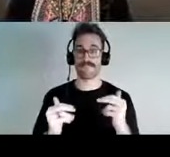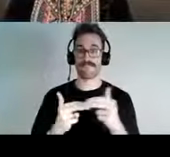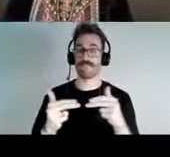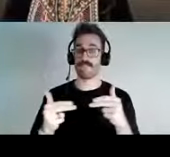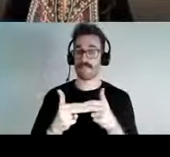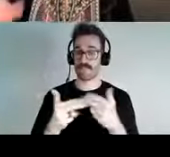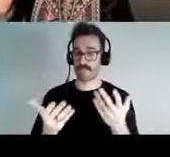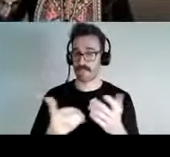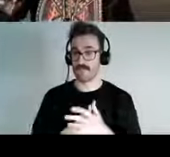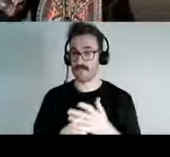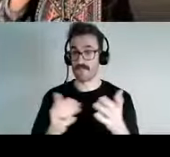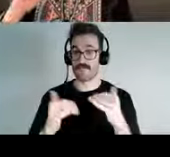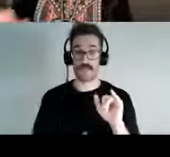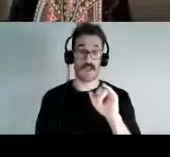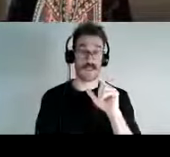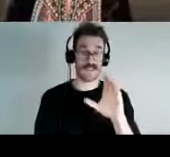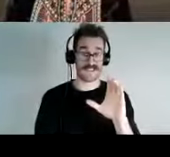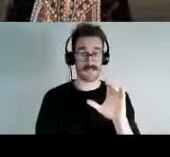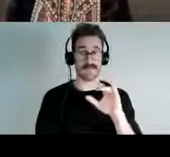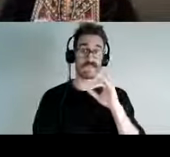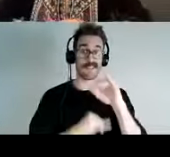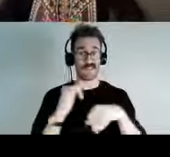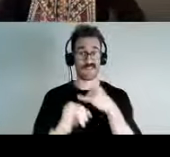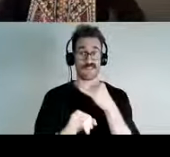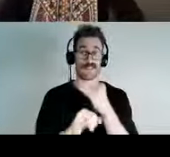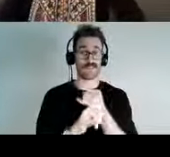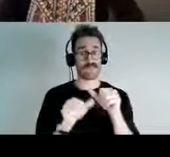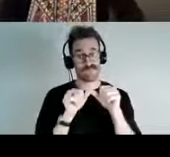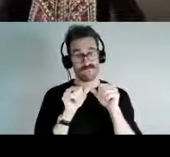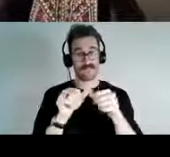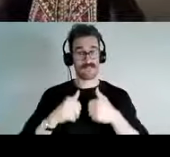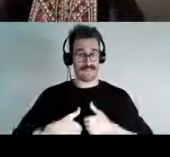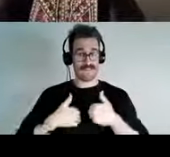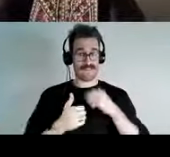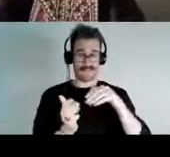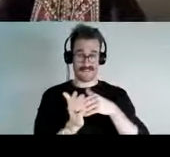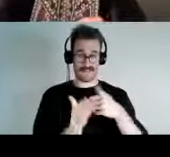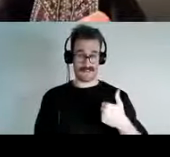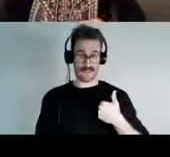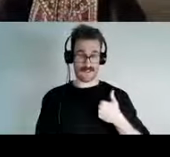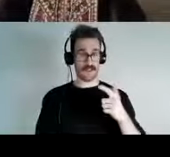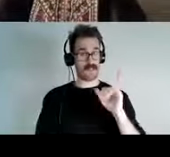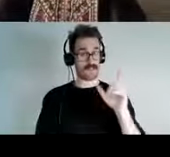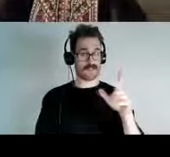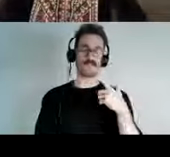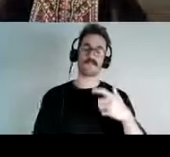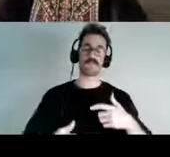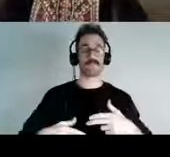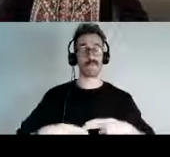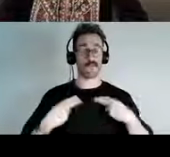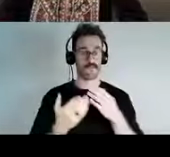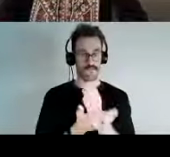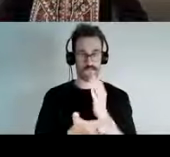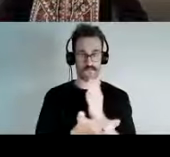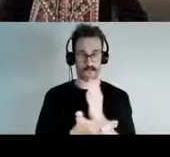The International Longevity Centre is a human rights-based organization, and it's dedicated to the needs of older persons.